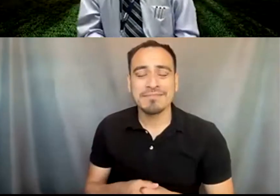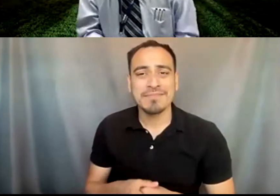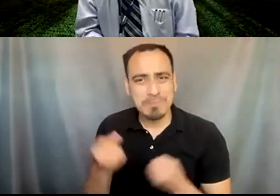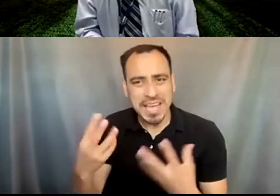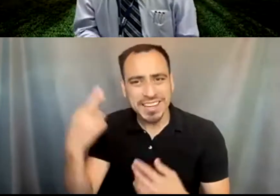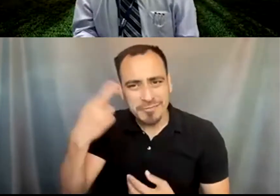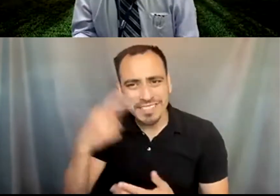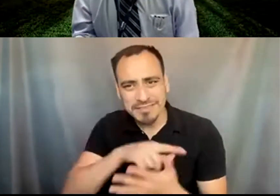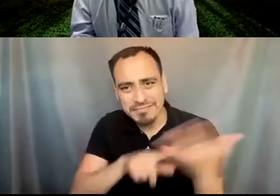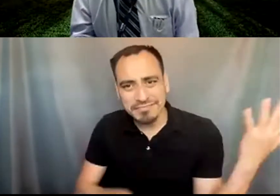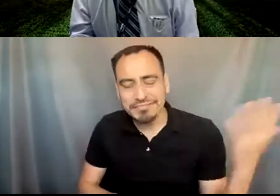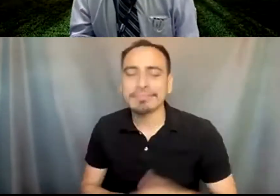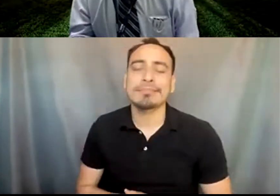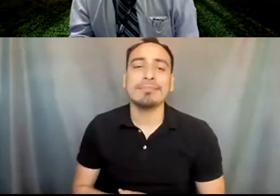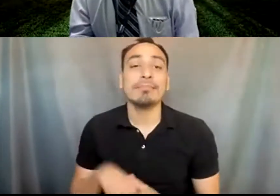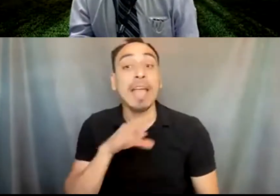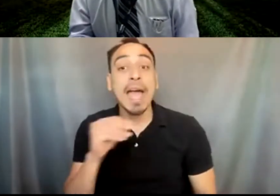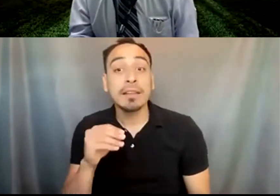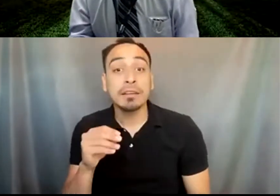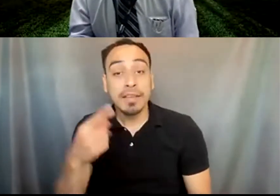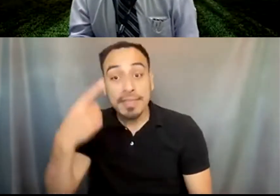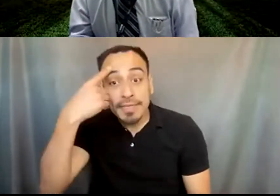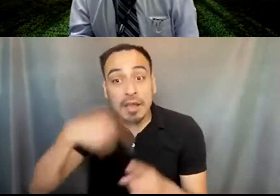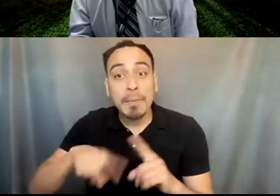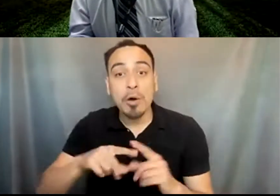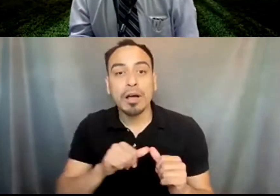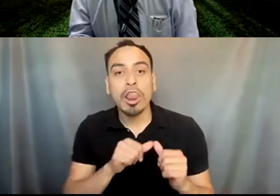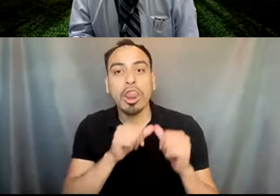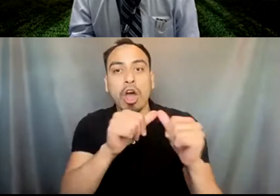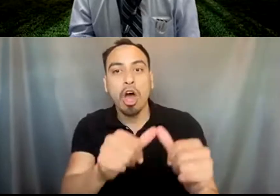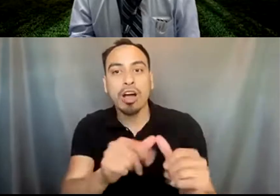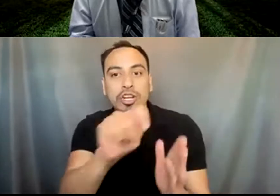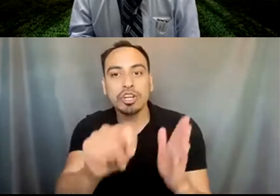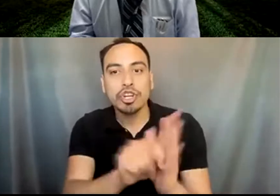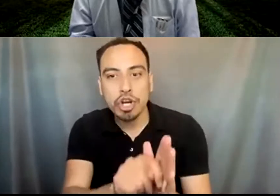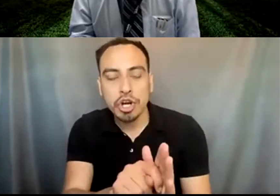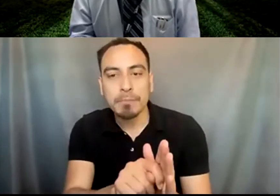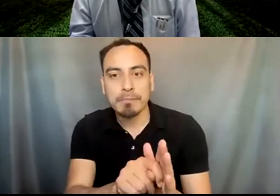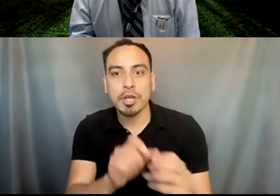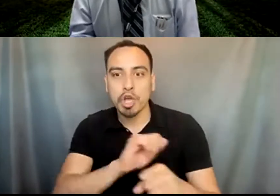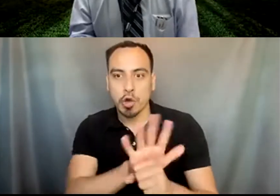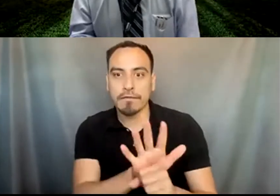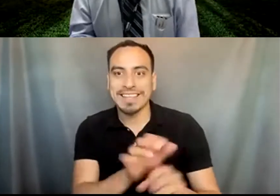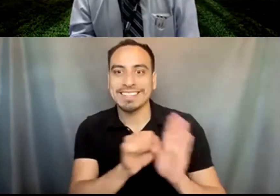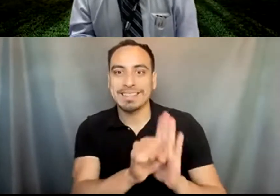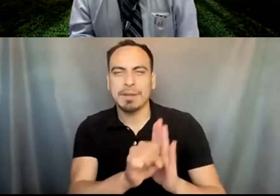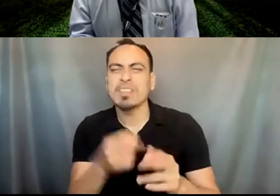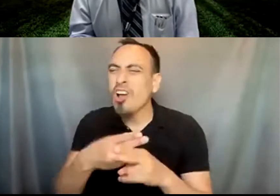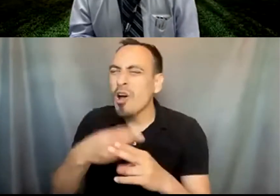about the long COVID or the post-COVID. What was the syndrome again, Dr. Cohen?